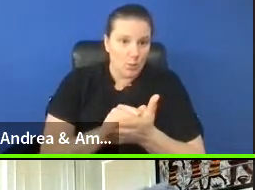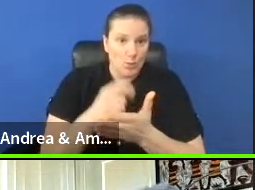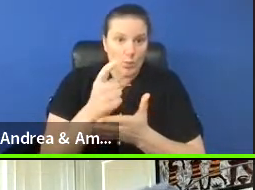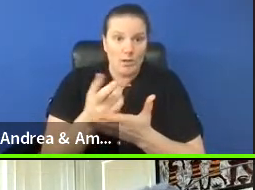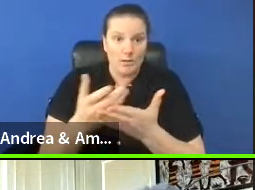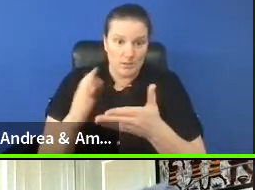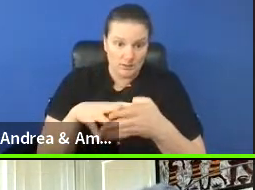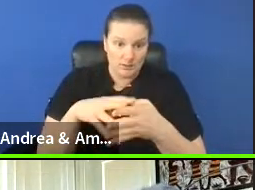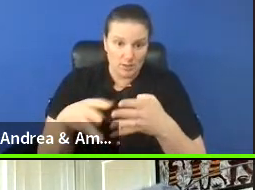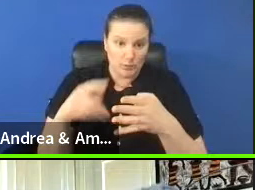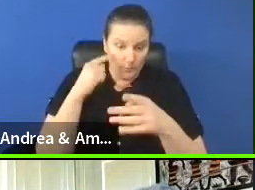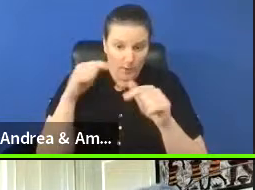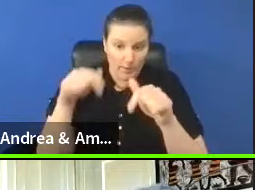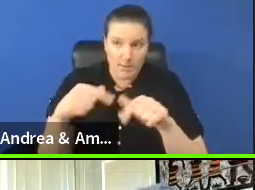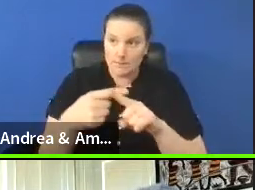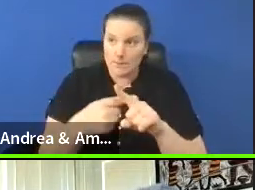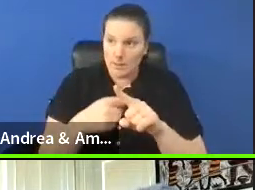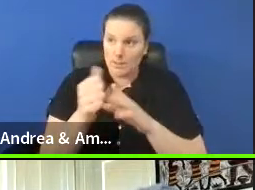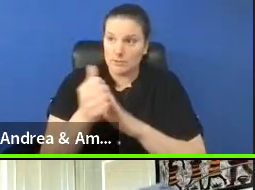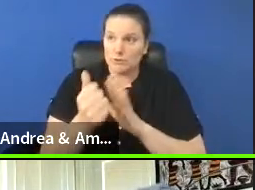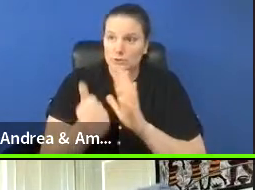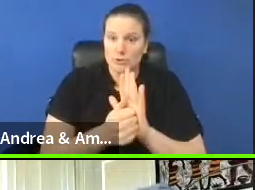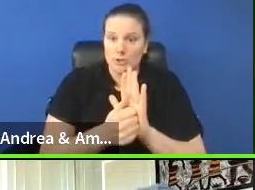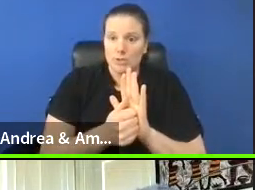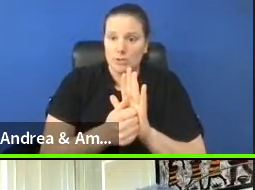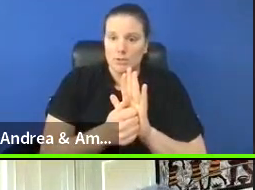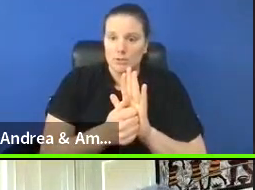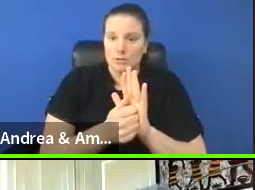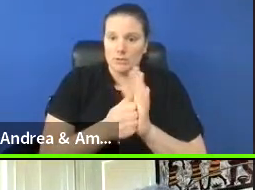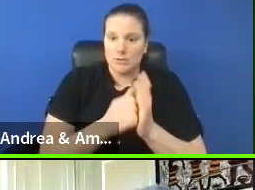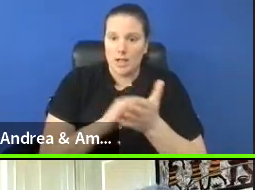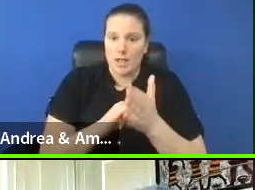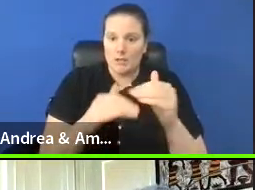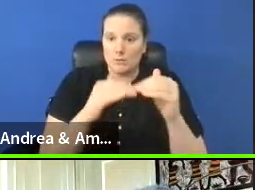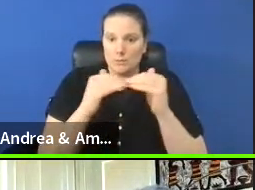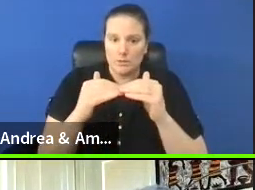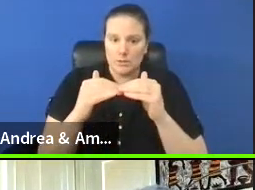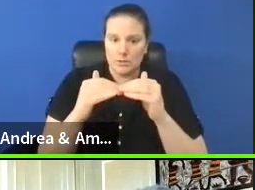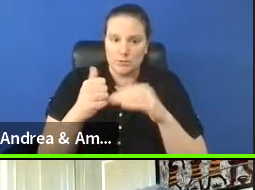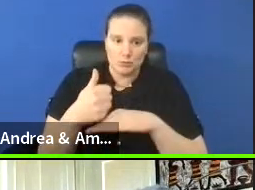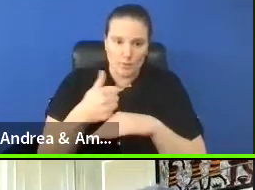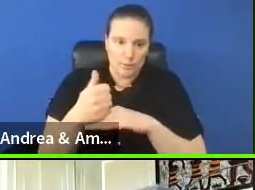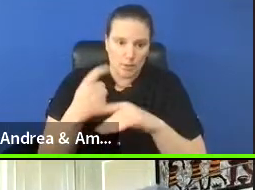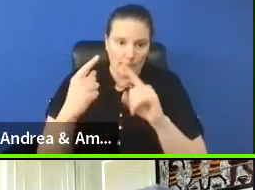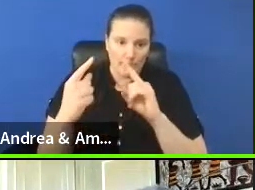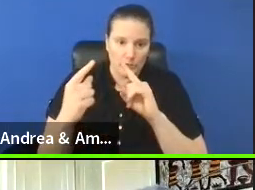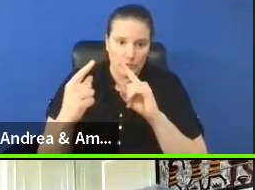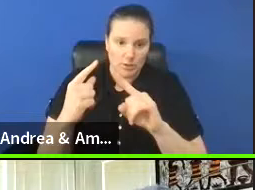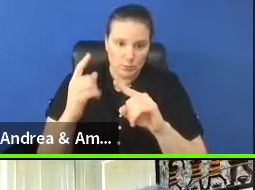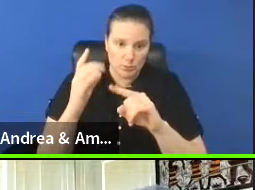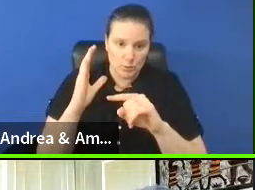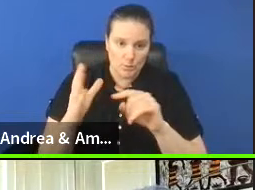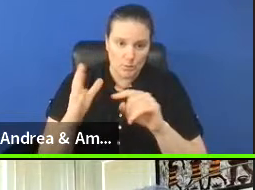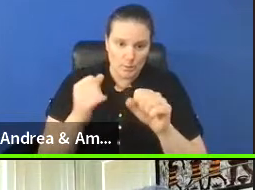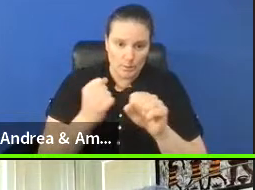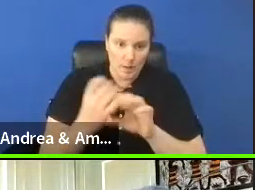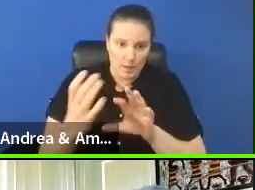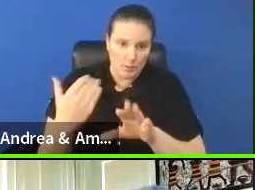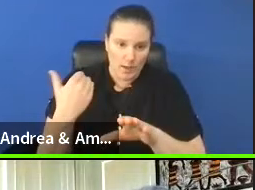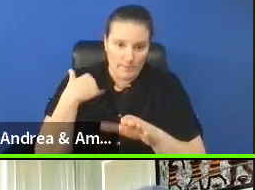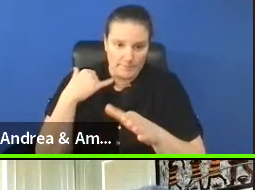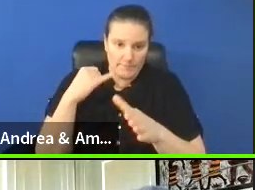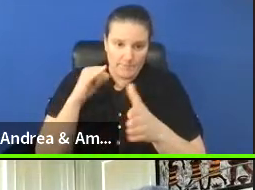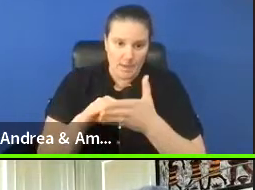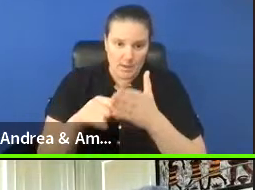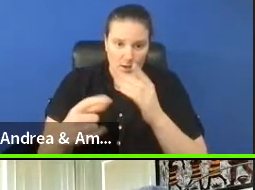scheduled to be on this month's agenda was the equity in transit conversation. We are going to be prepared to have that conversation